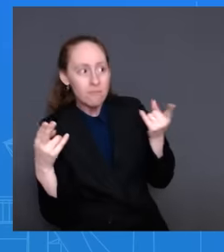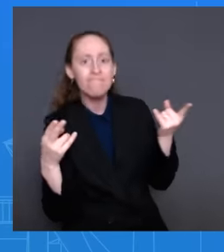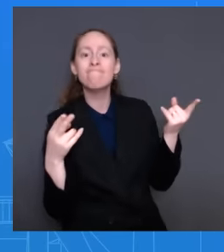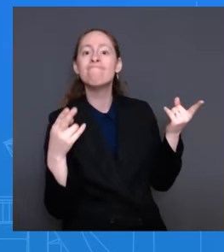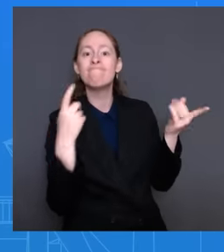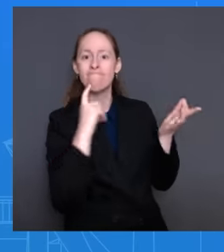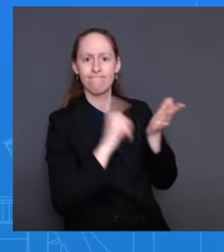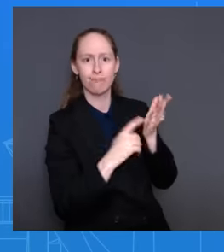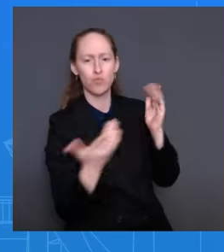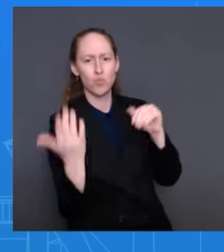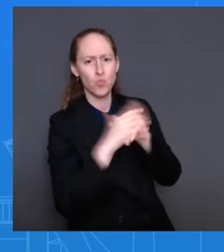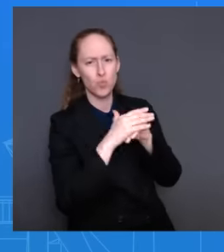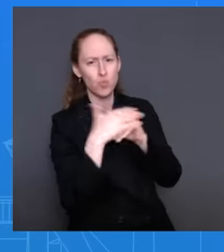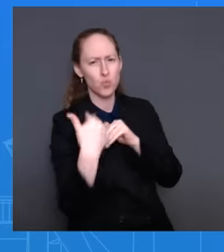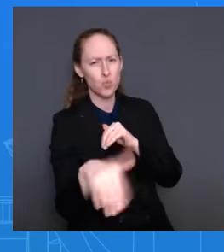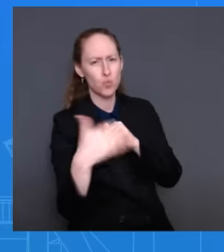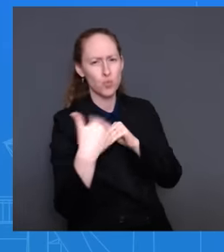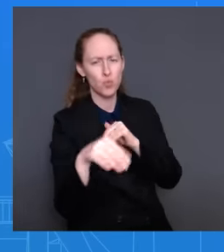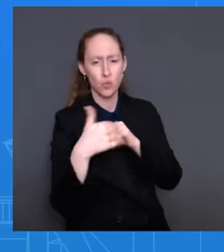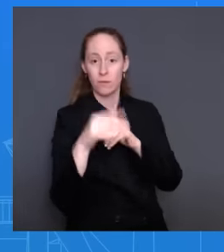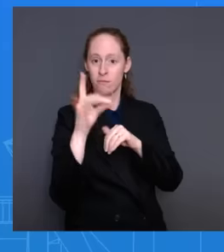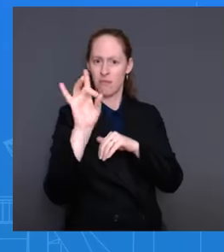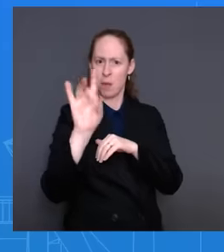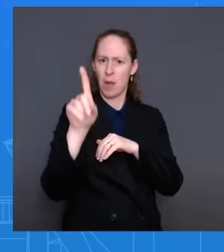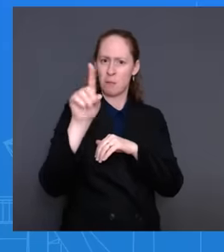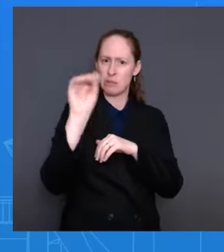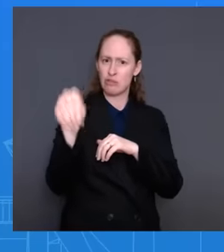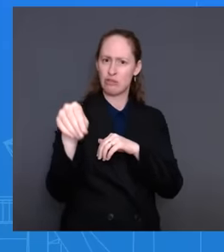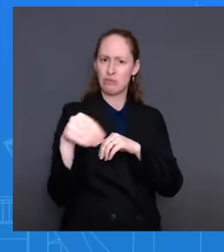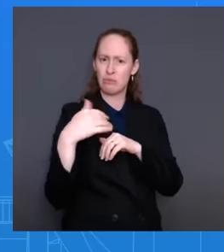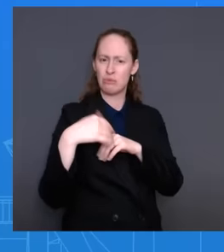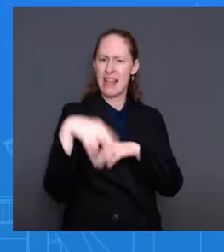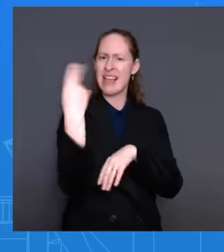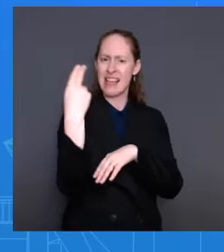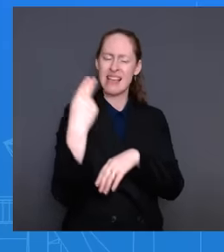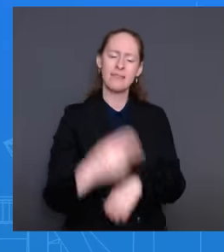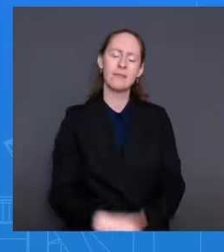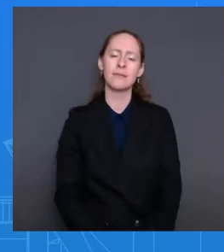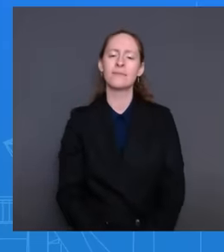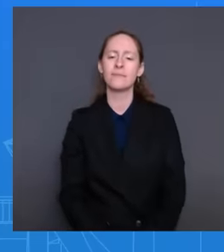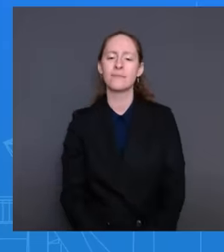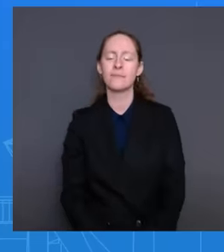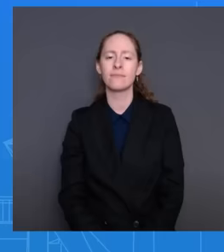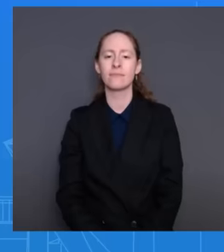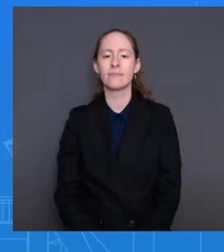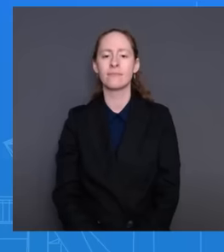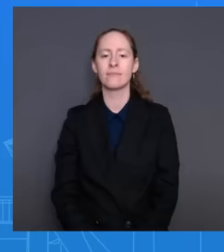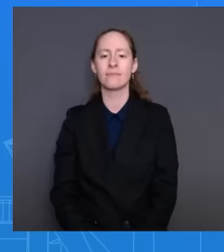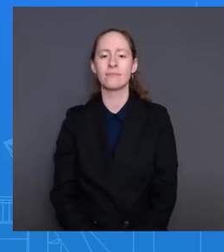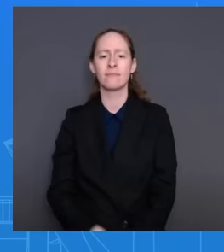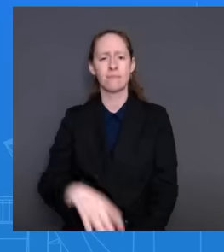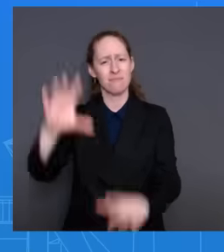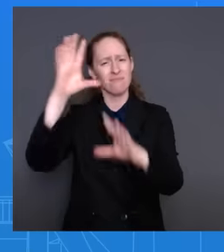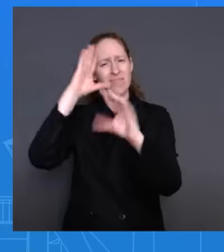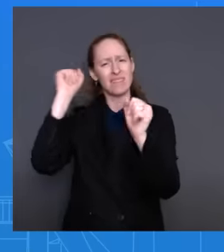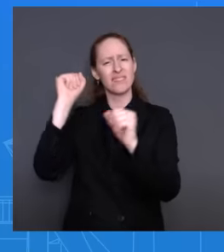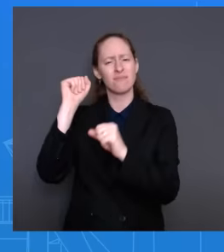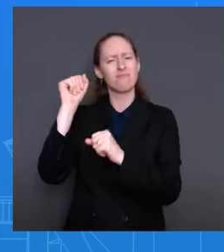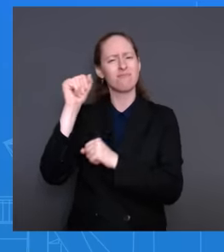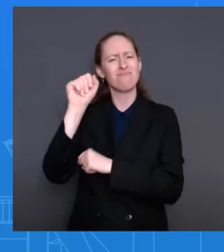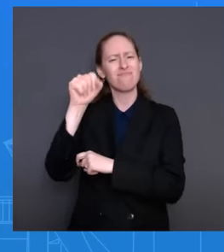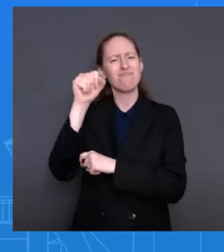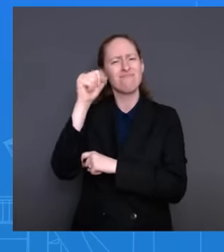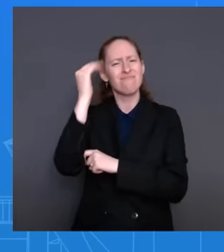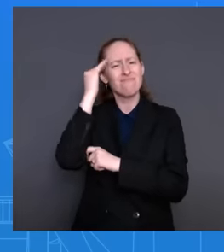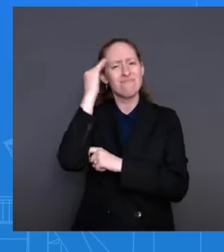President understands is hitting American families and creating anxiety and also